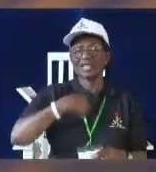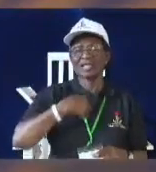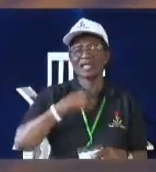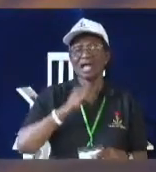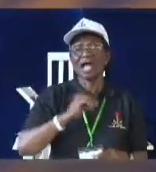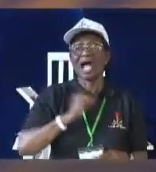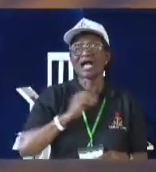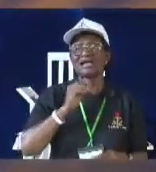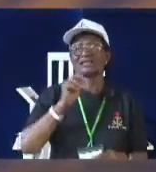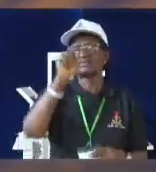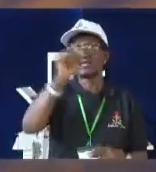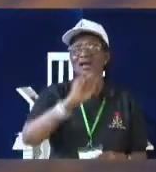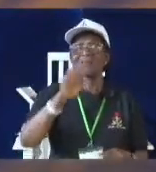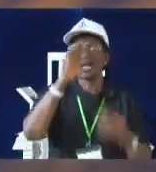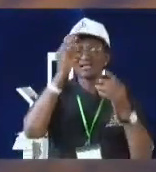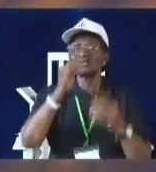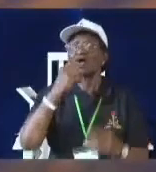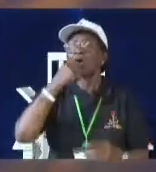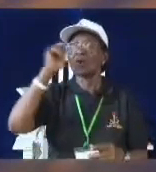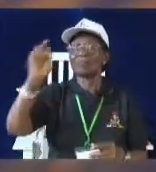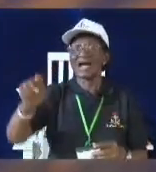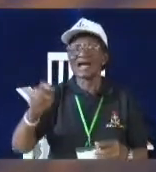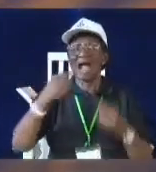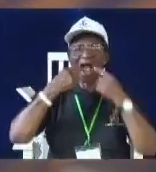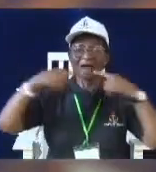I hereby decree